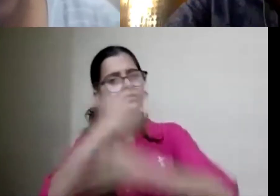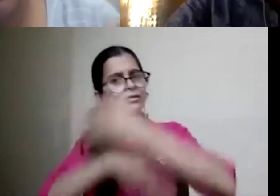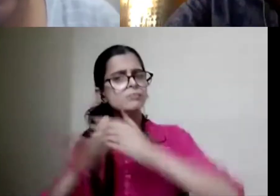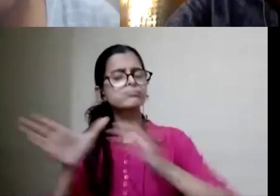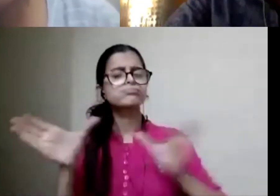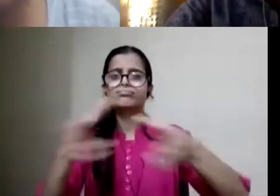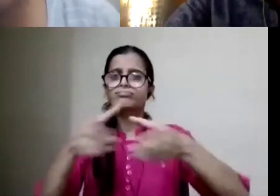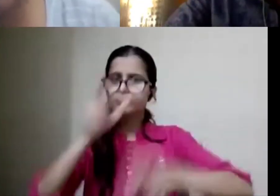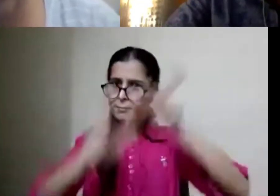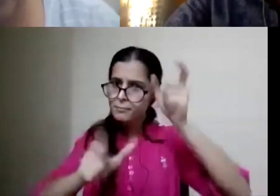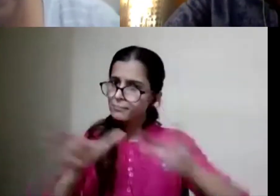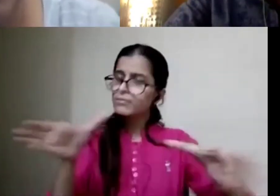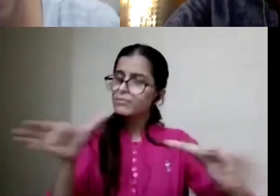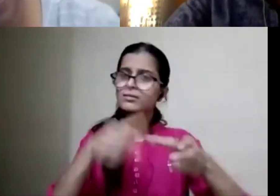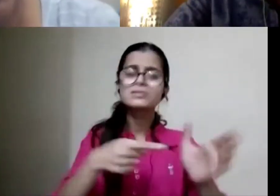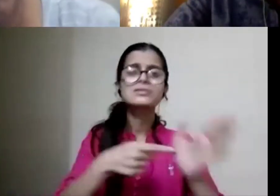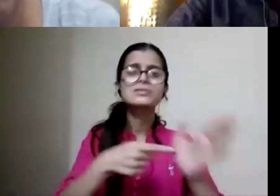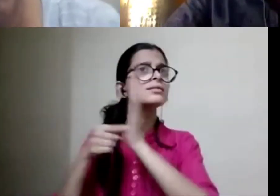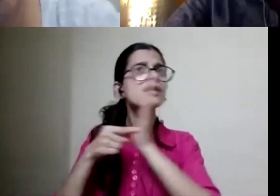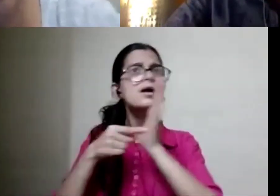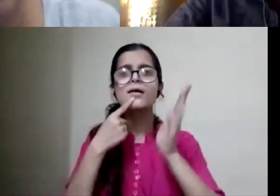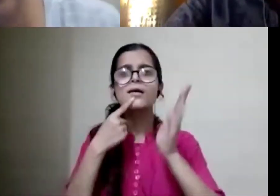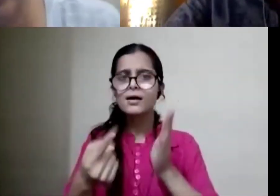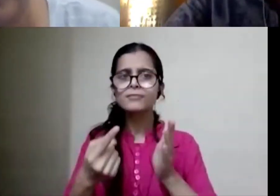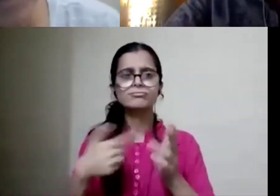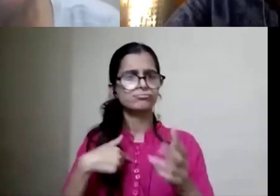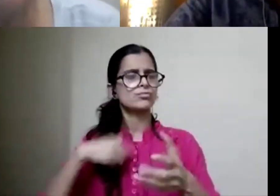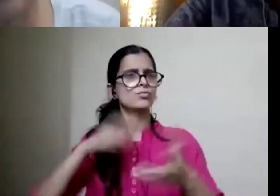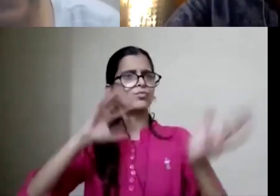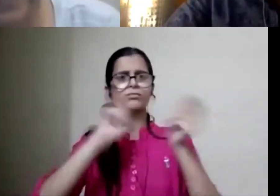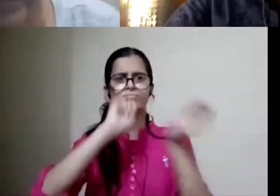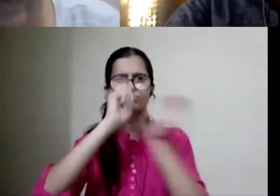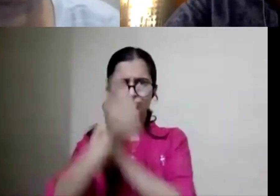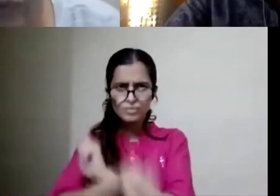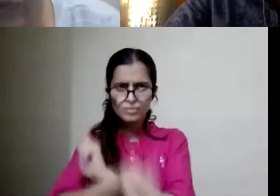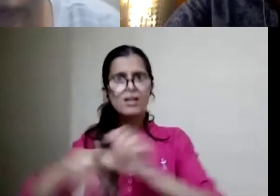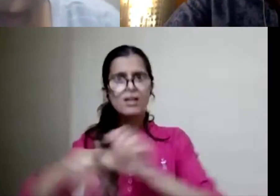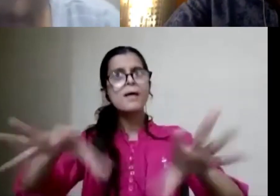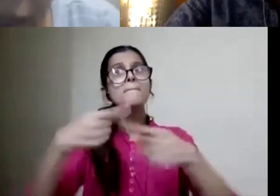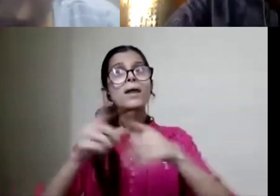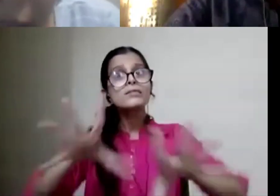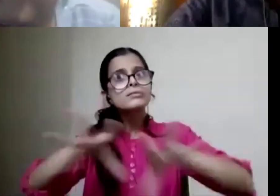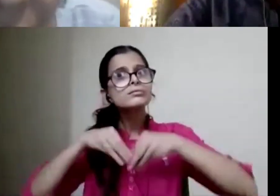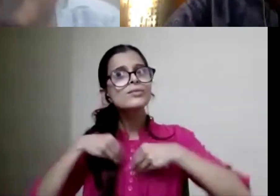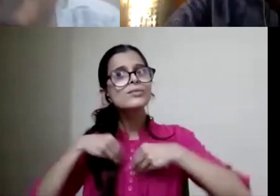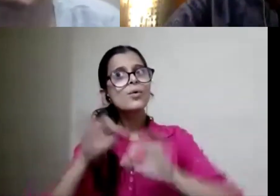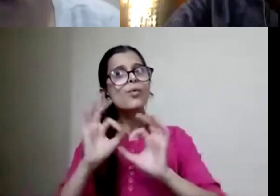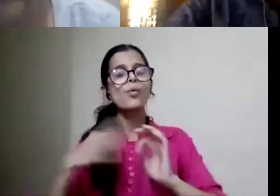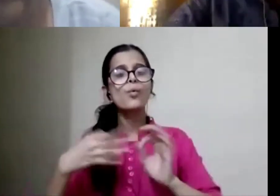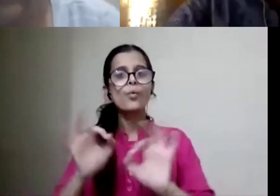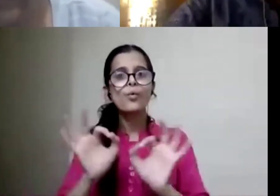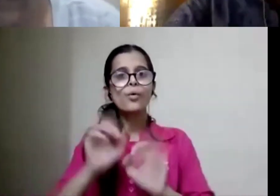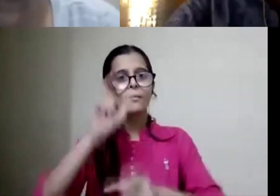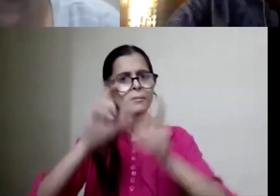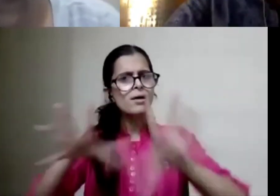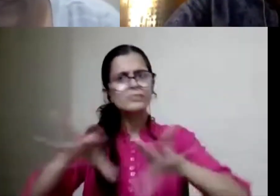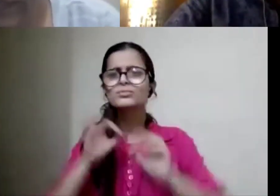are as much in that place to say, I am going to change this world and this is not acceptable to me, is a move